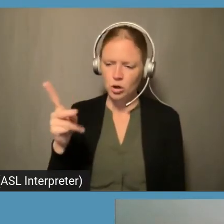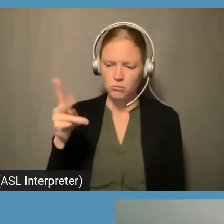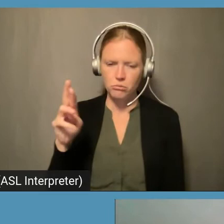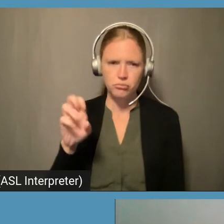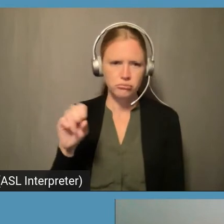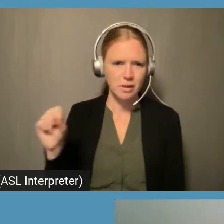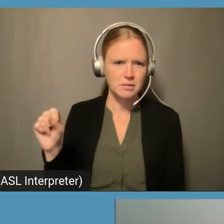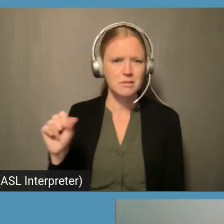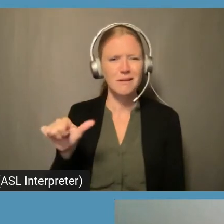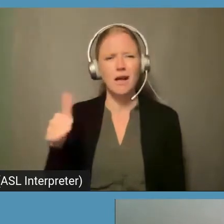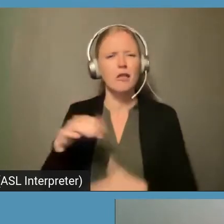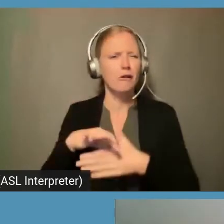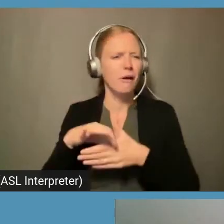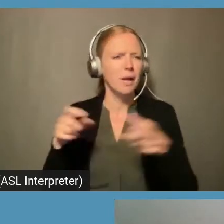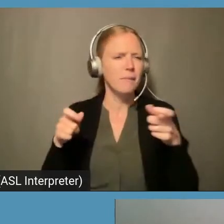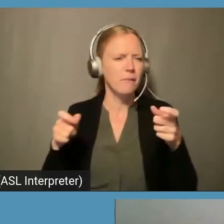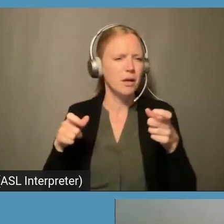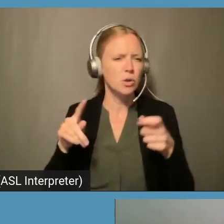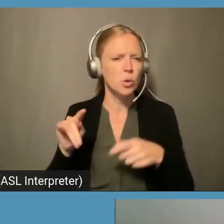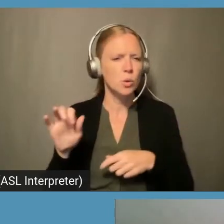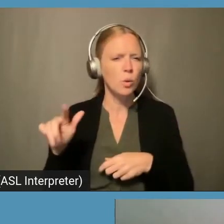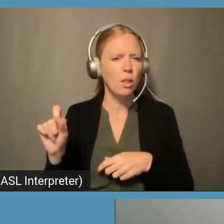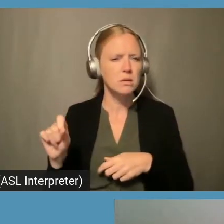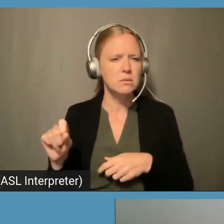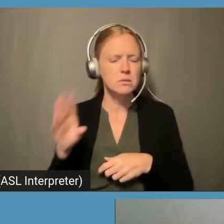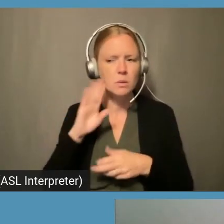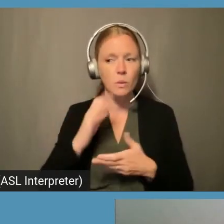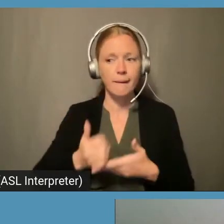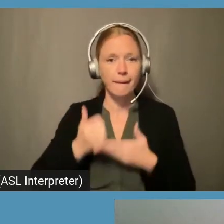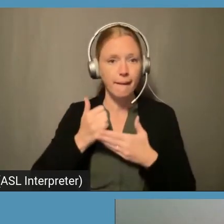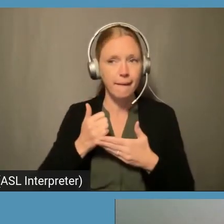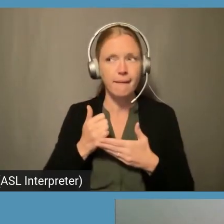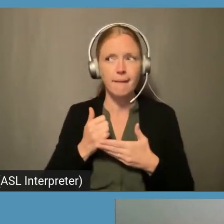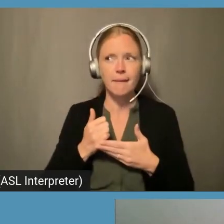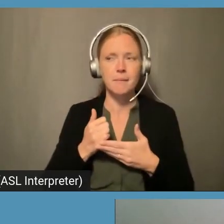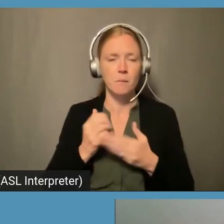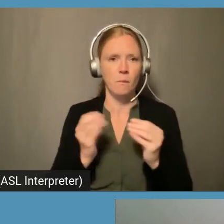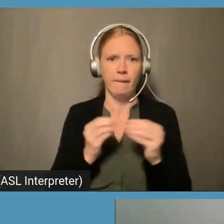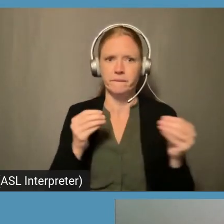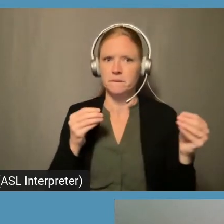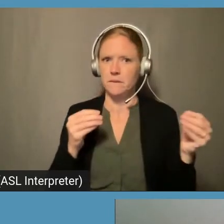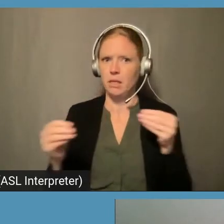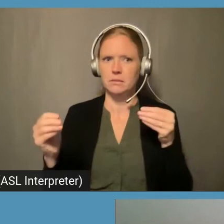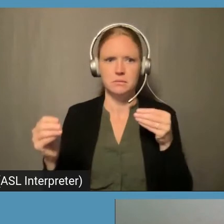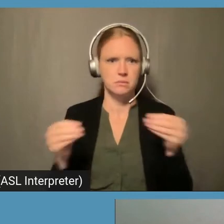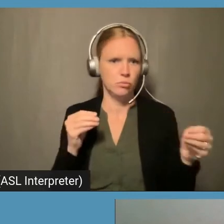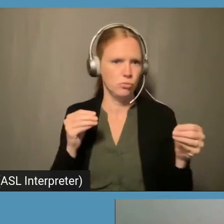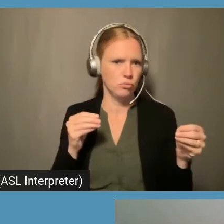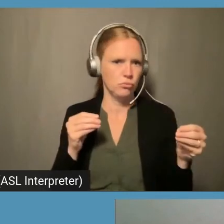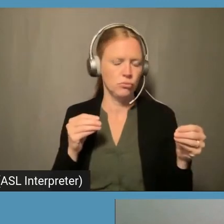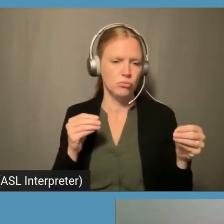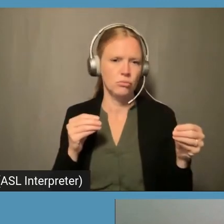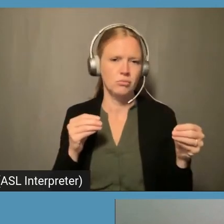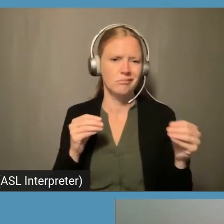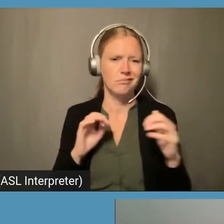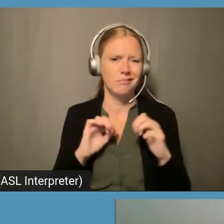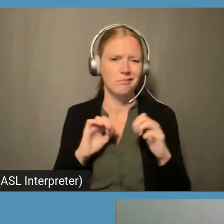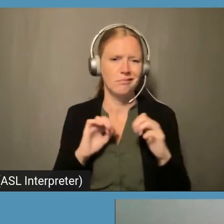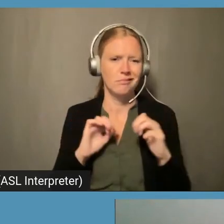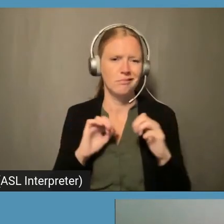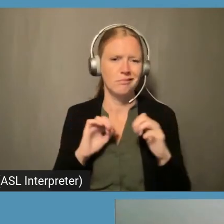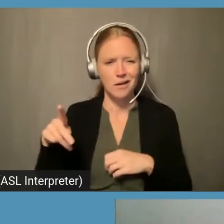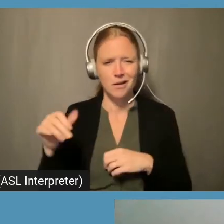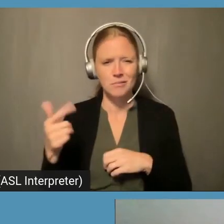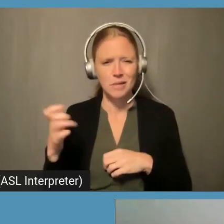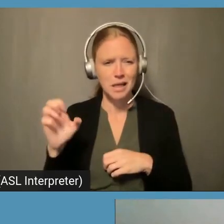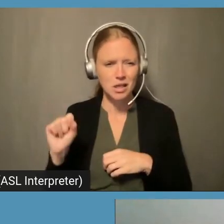content management tools that allow you to be much more flexible about how your pages lay out,